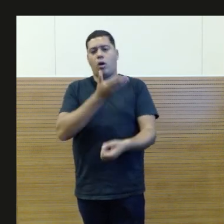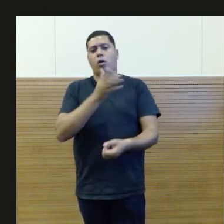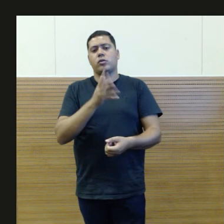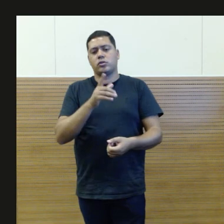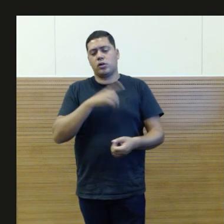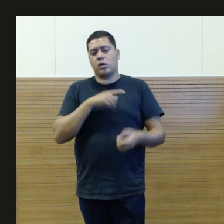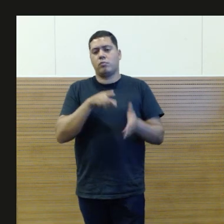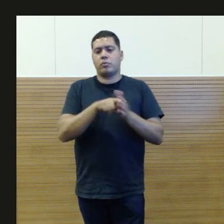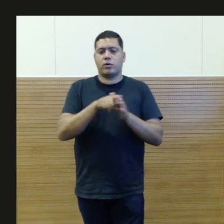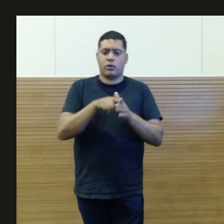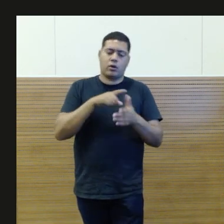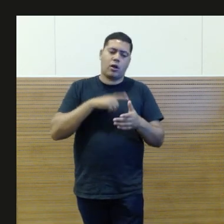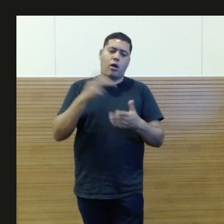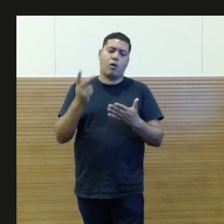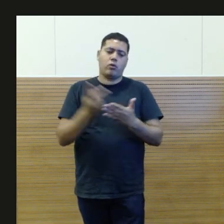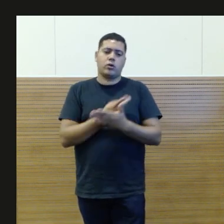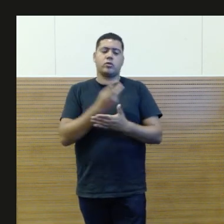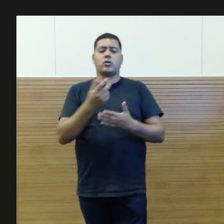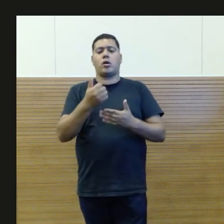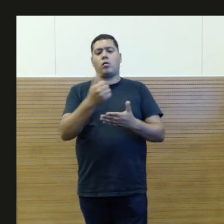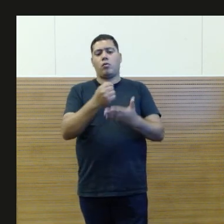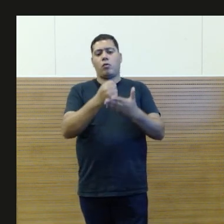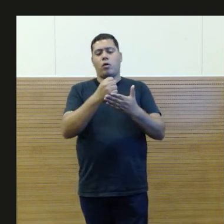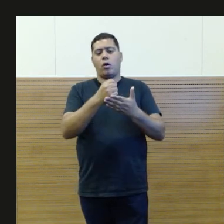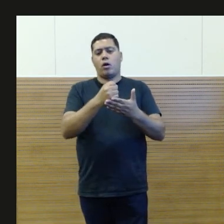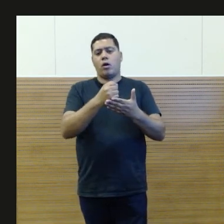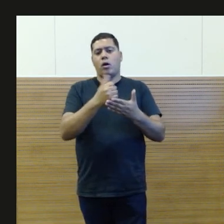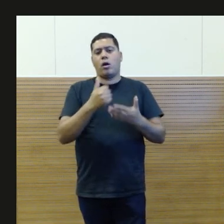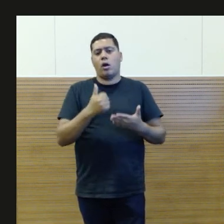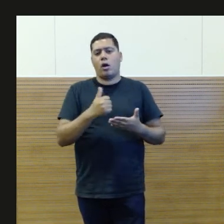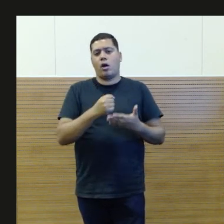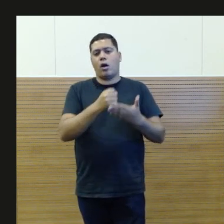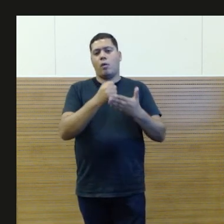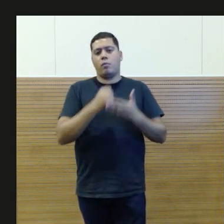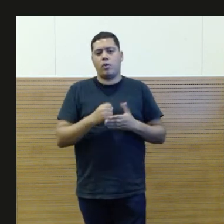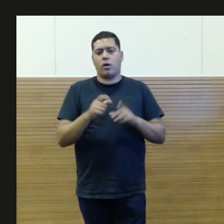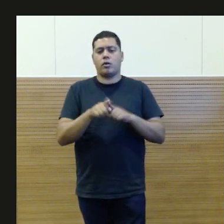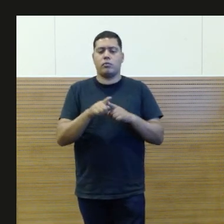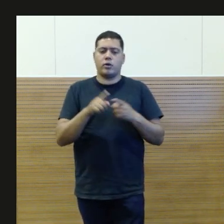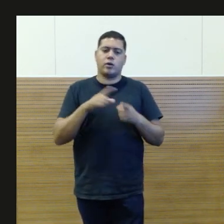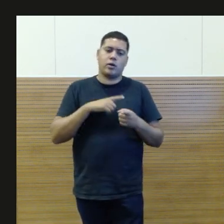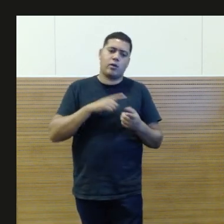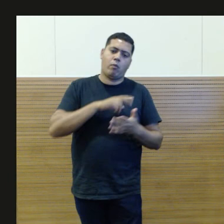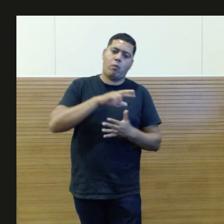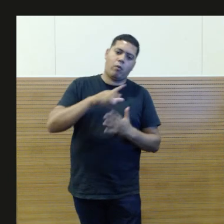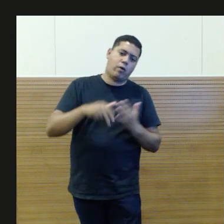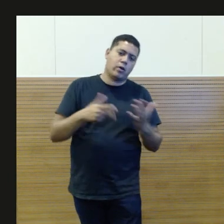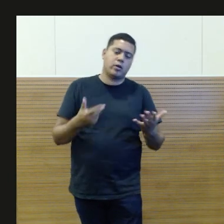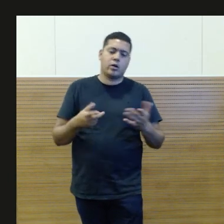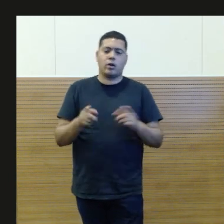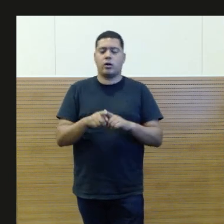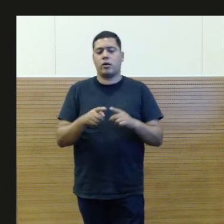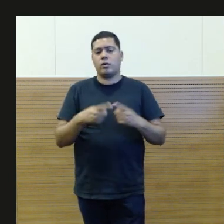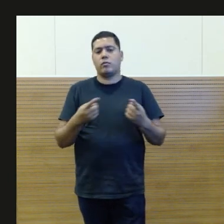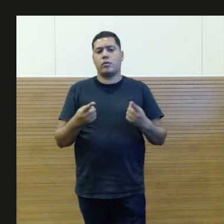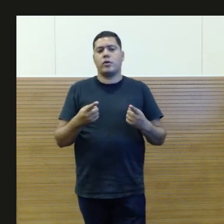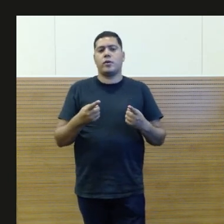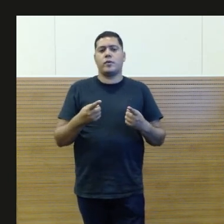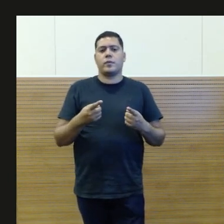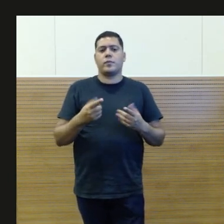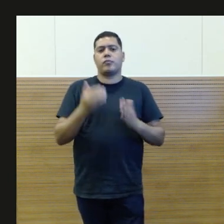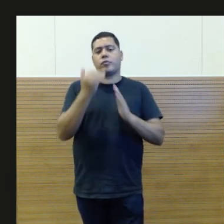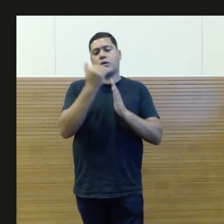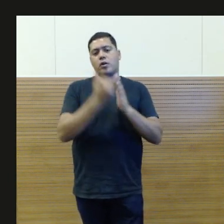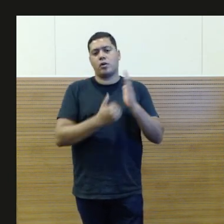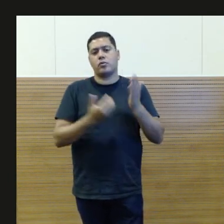Ahí está grabando. Bueno, muy buenas tardes a todos y todas nuevamente. Good afternoon to all. My name